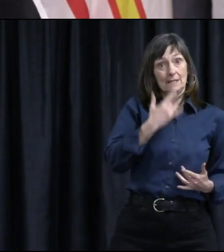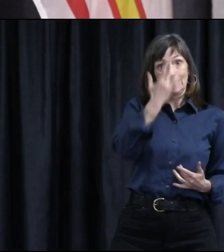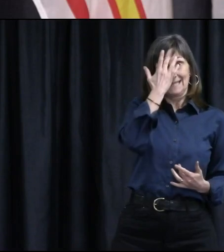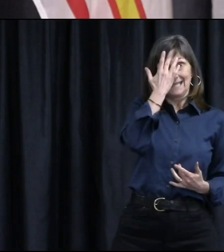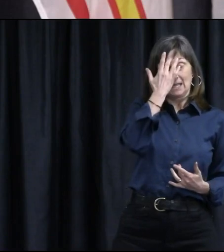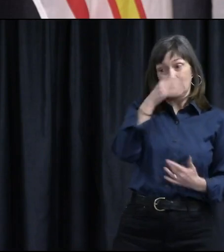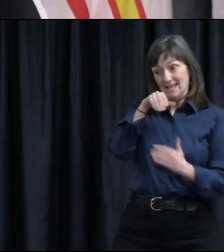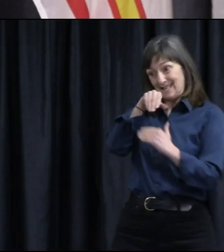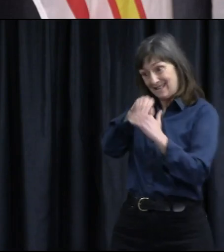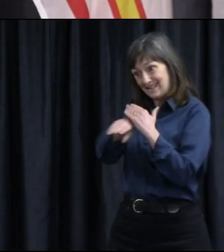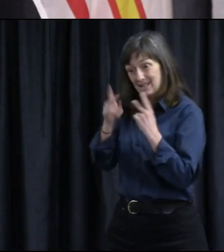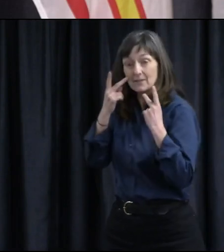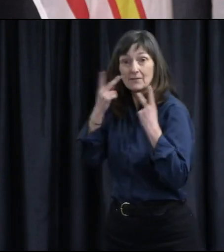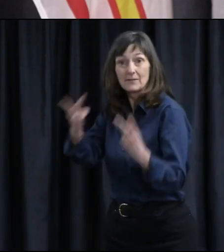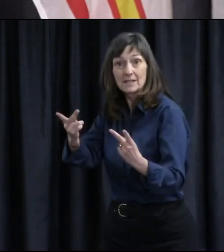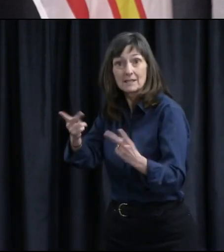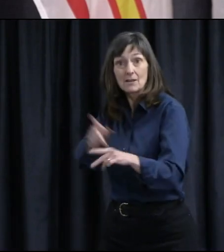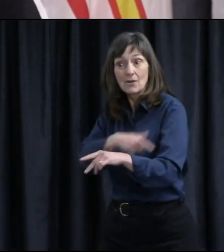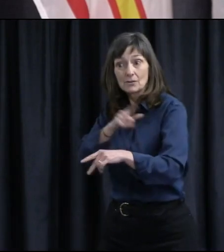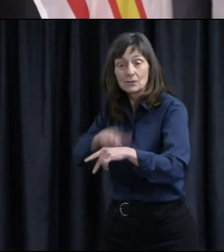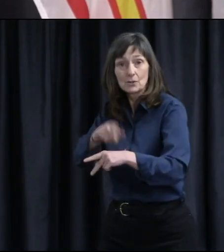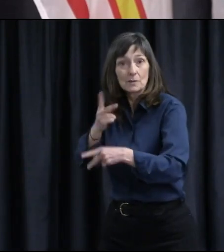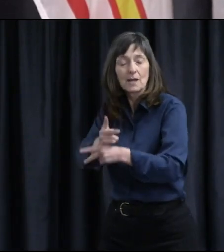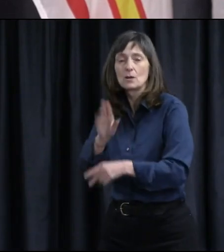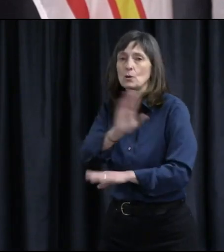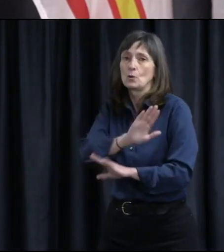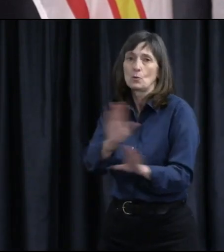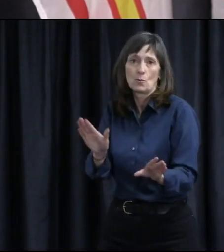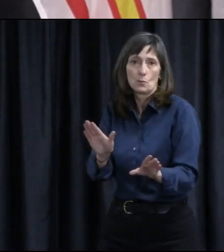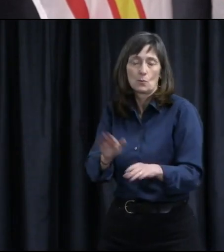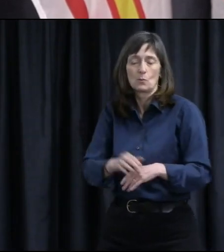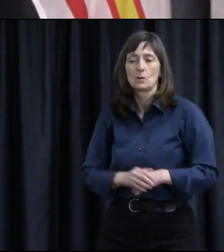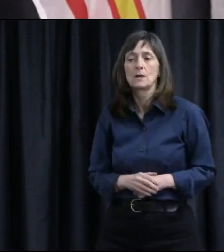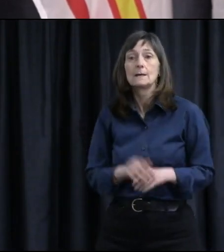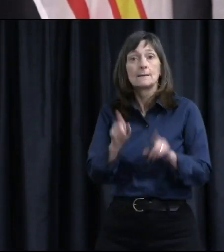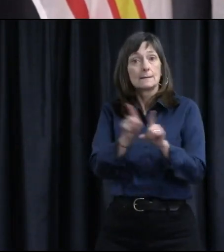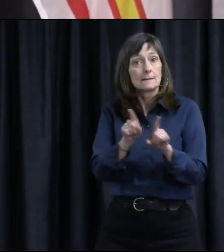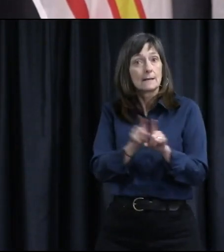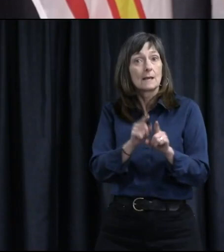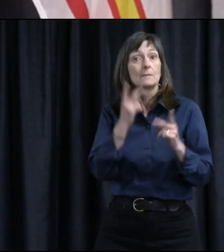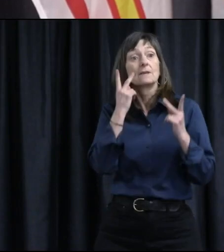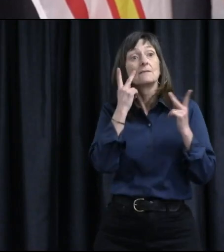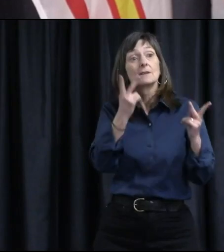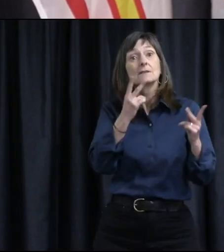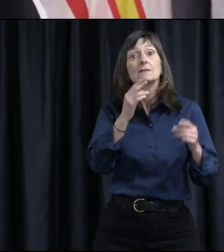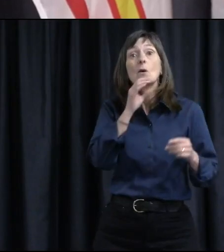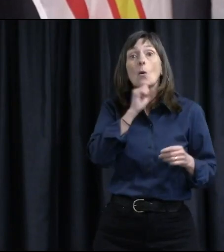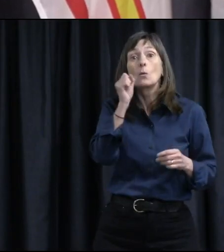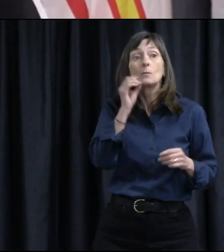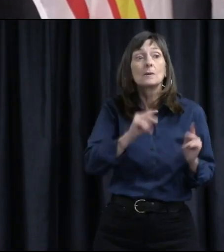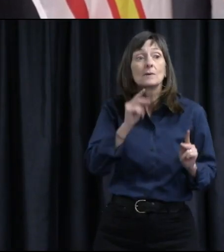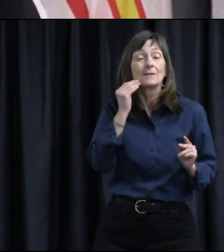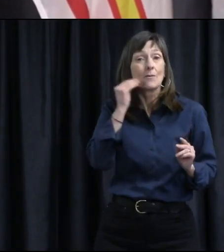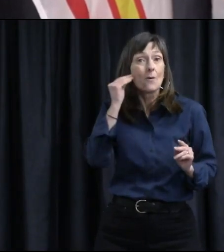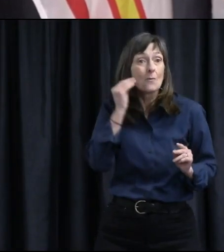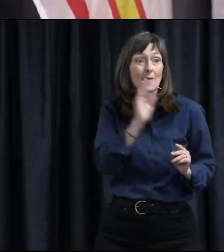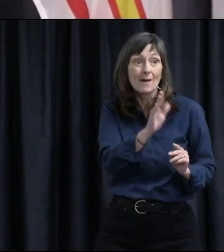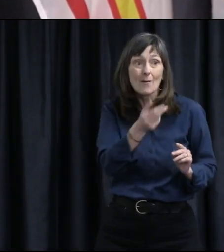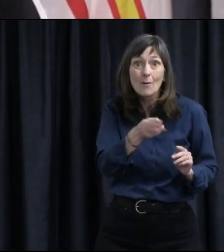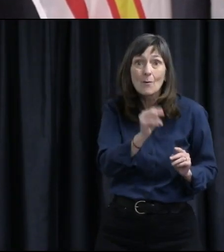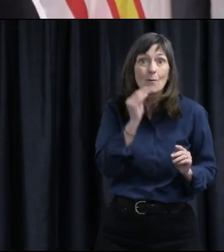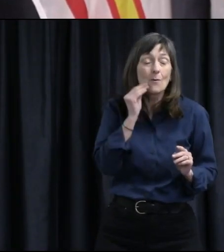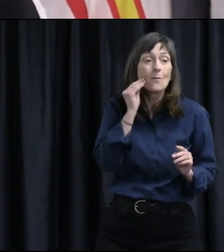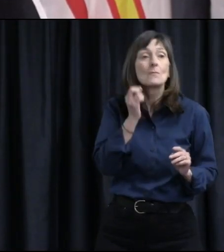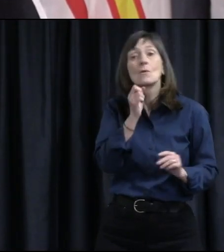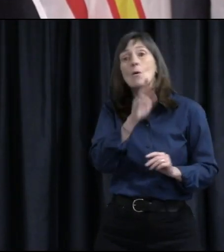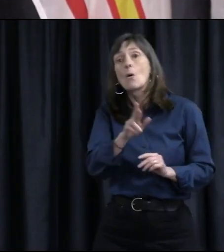facility. I also advise this for personal care homes and visiting the elderly at home. Now is the time to FaceTime or